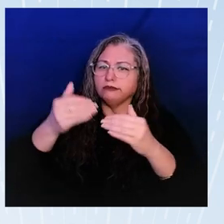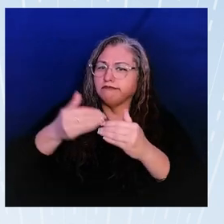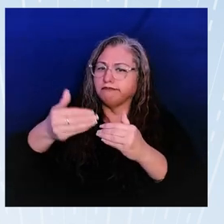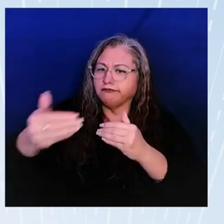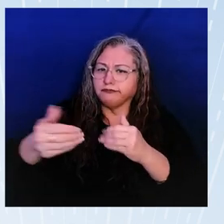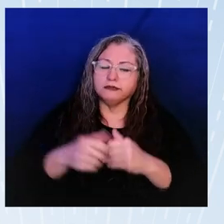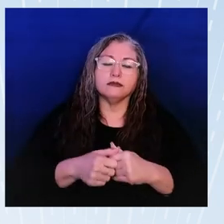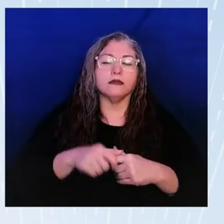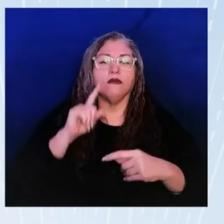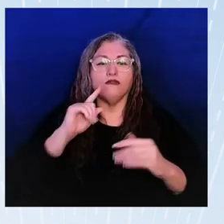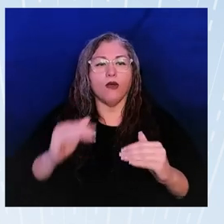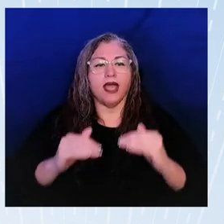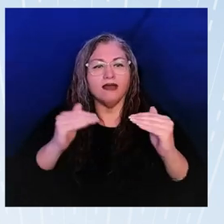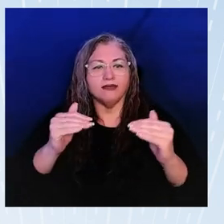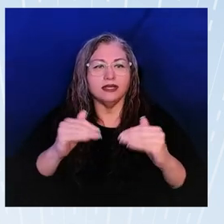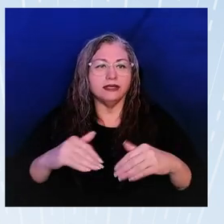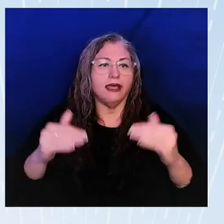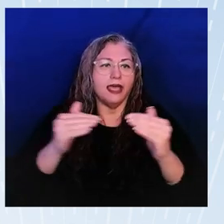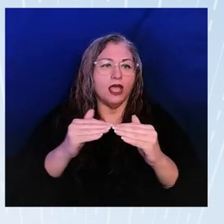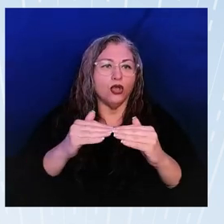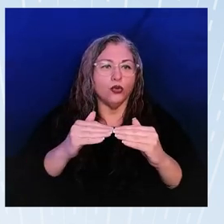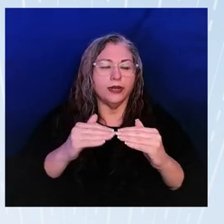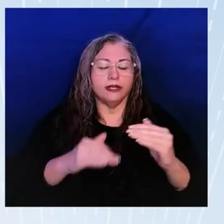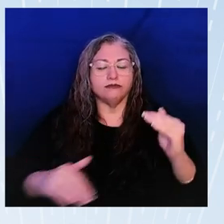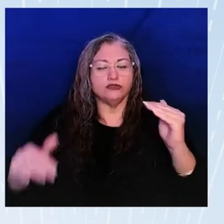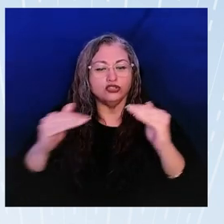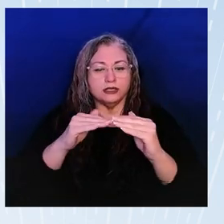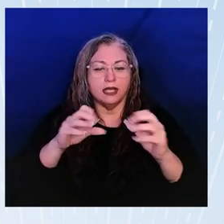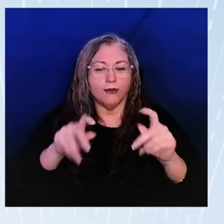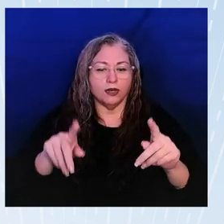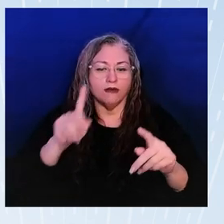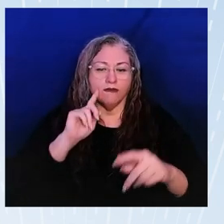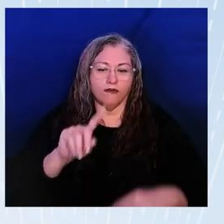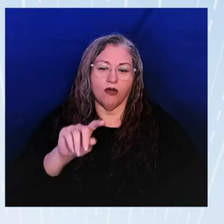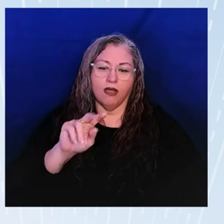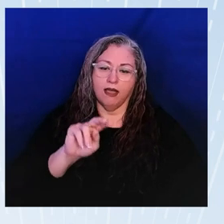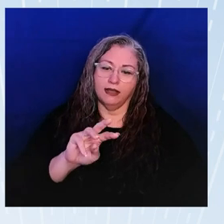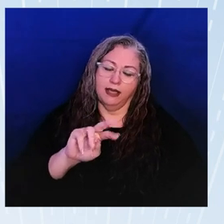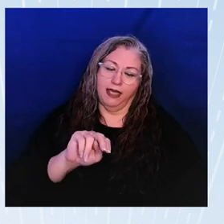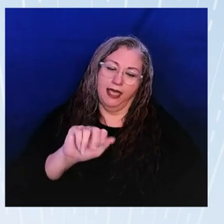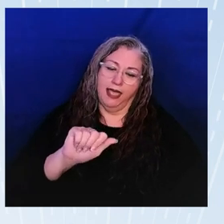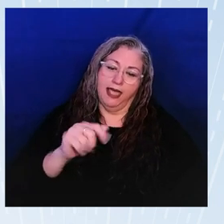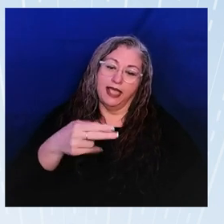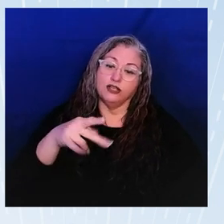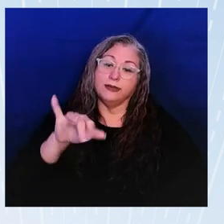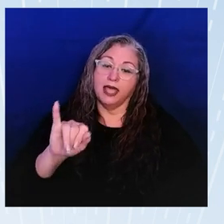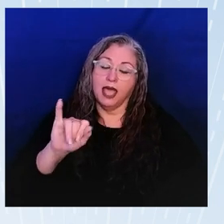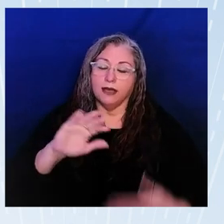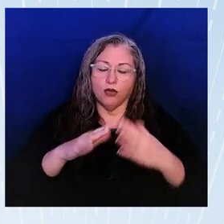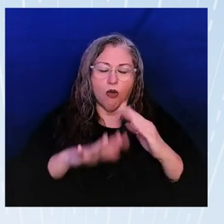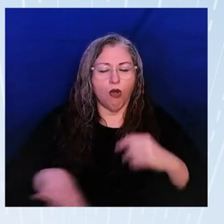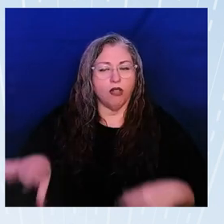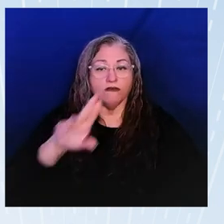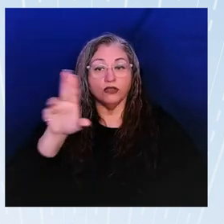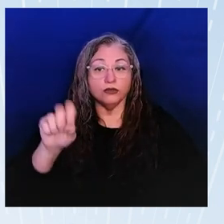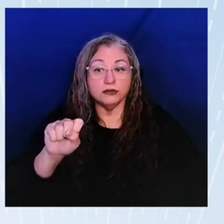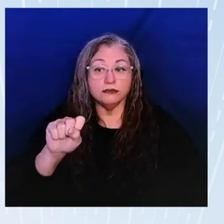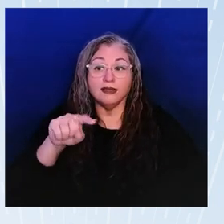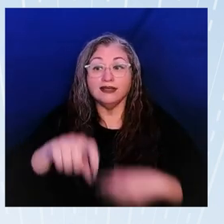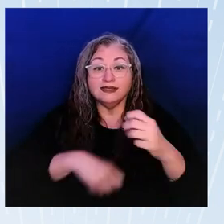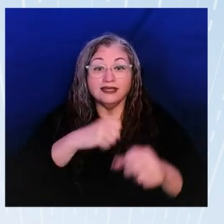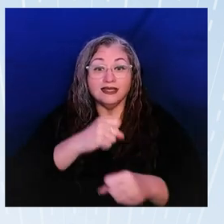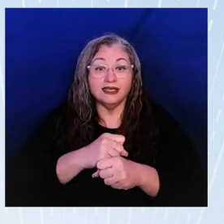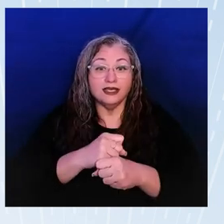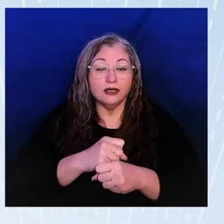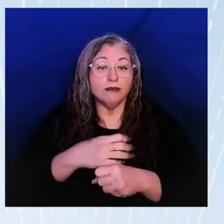equity, justice, and opportunity for our AA and NHPI communities all across the nation. And earlier this year, the White House